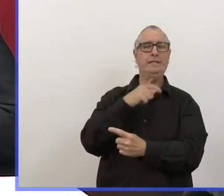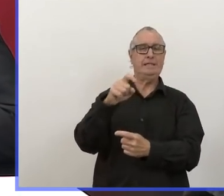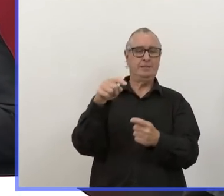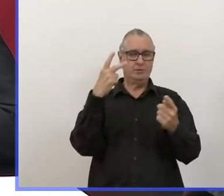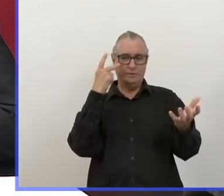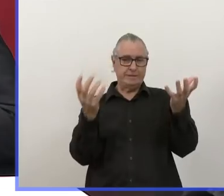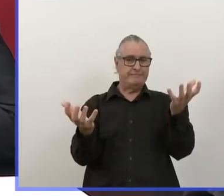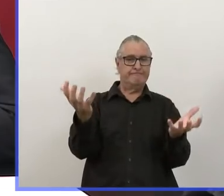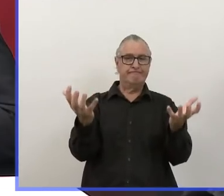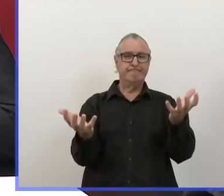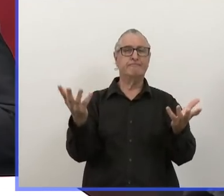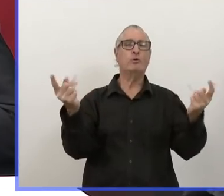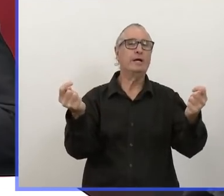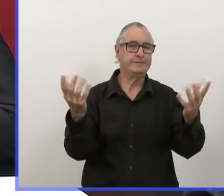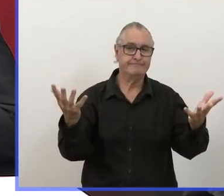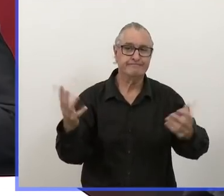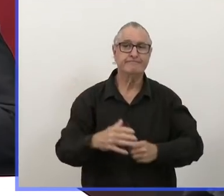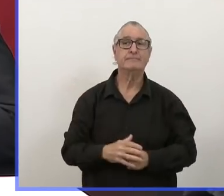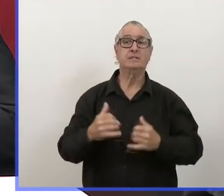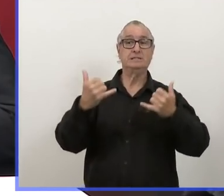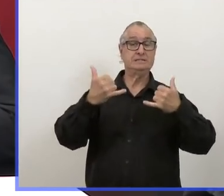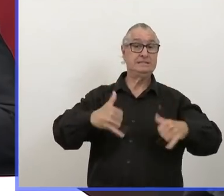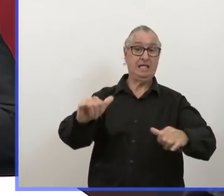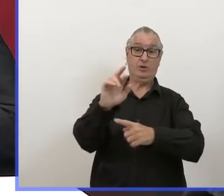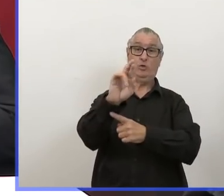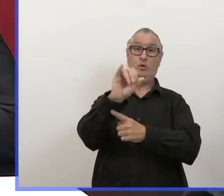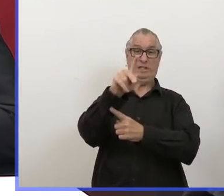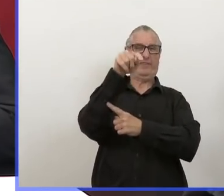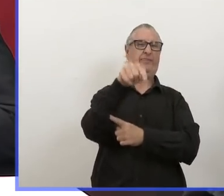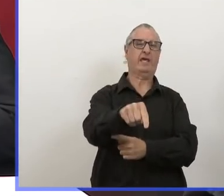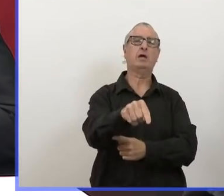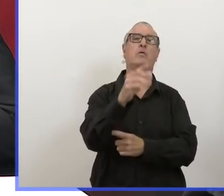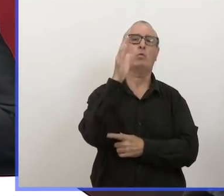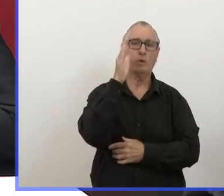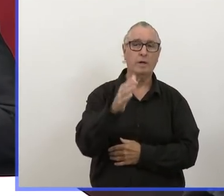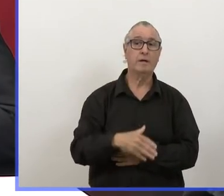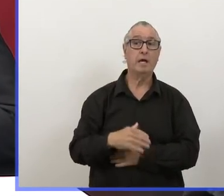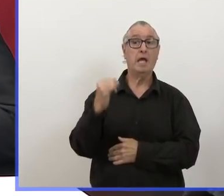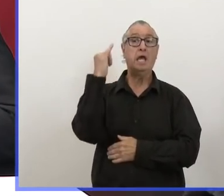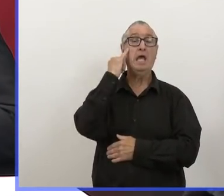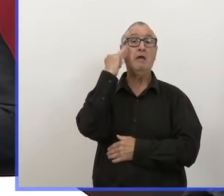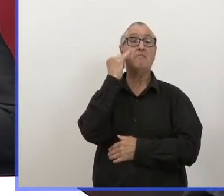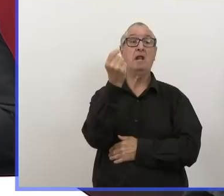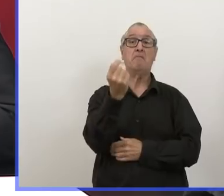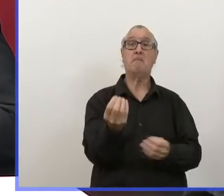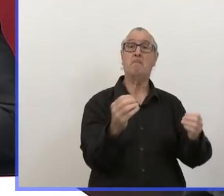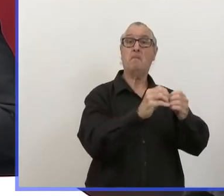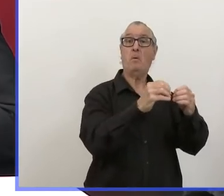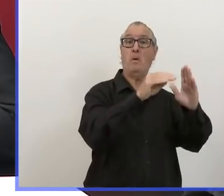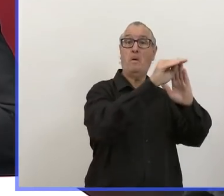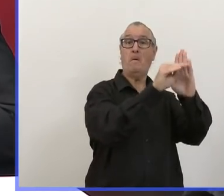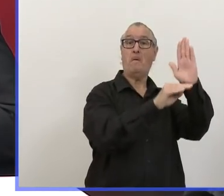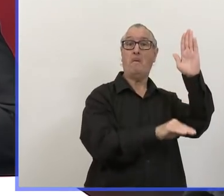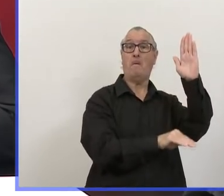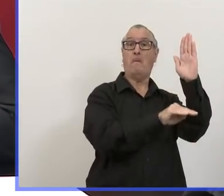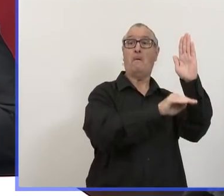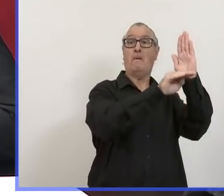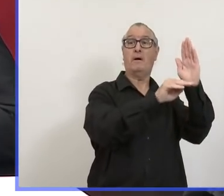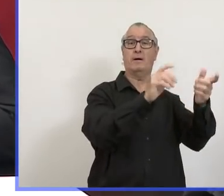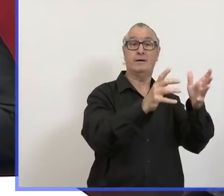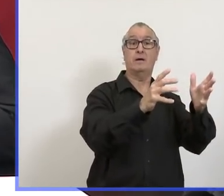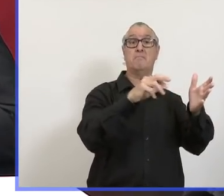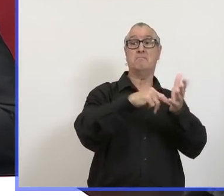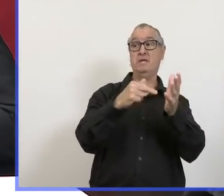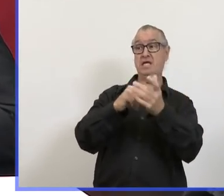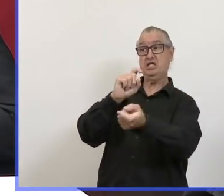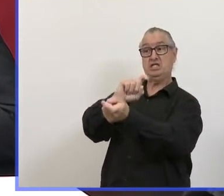degree. And if we do loosen something, I don't expect it would be major changes to the orders, to be quite frank.